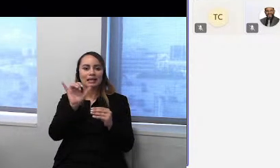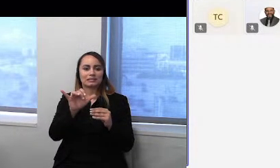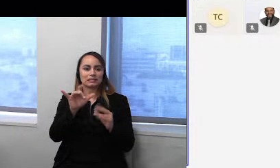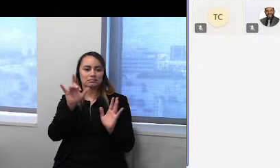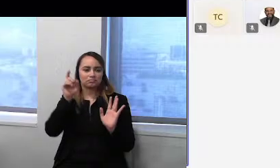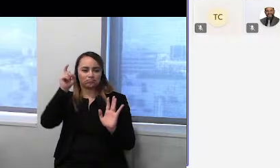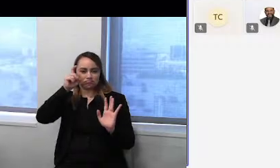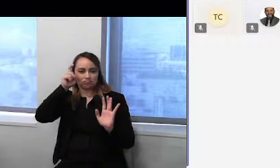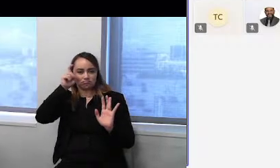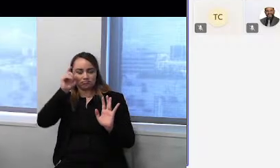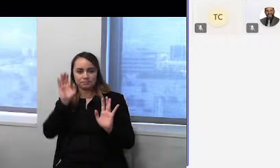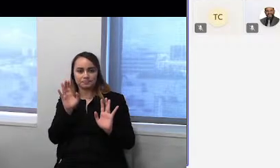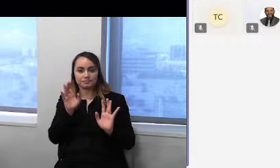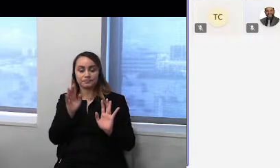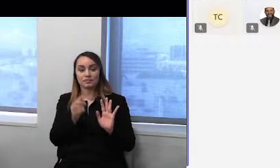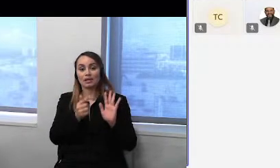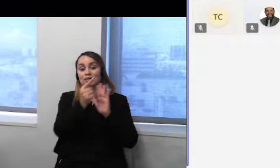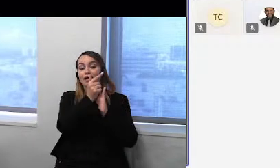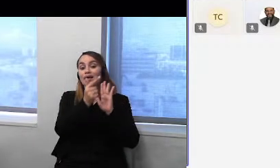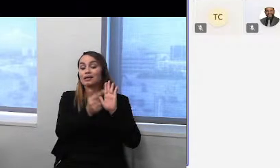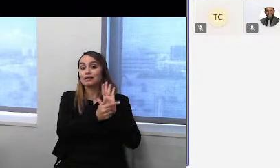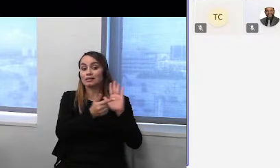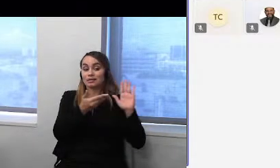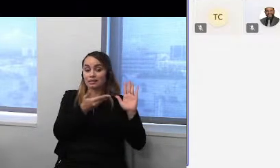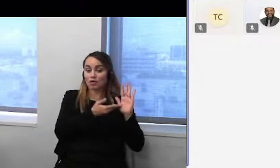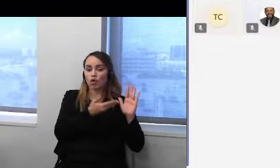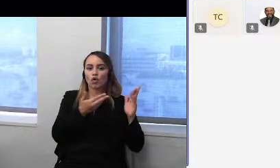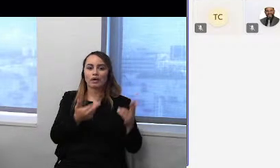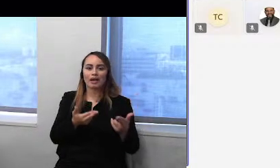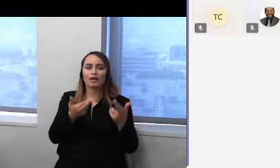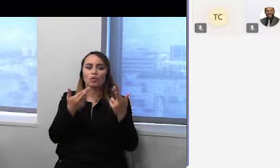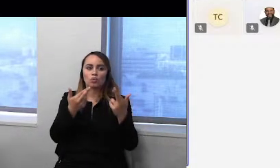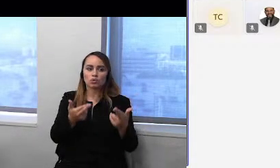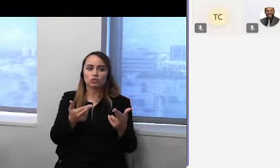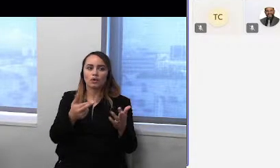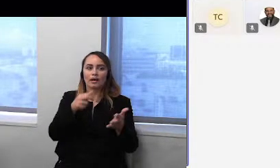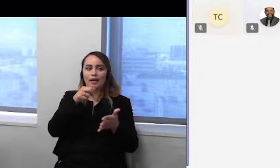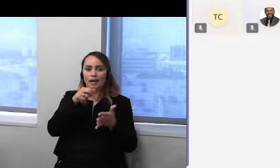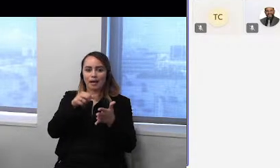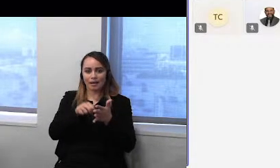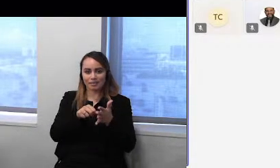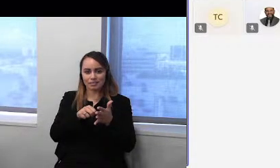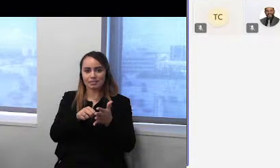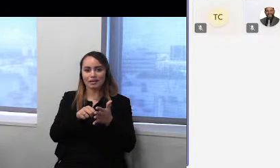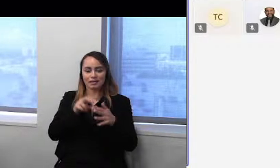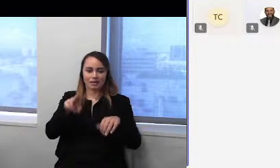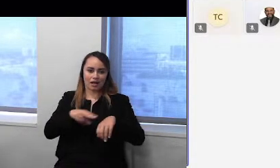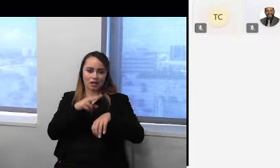the portfolio of renewable resources today is different than what it was a year ago.